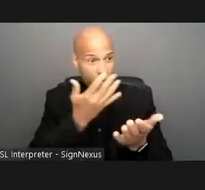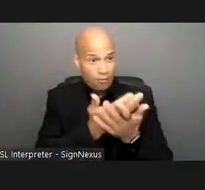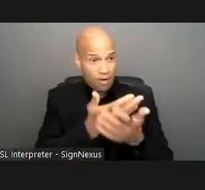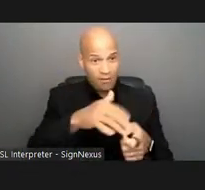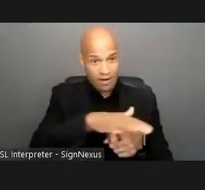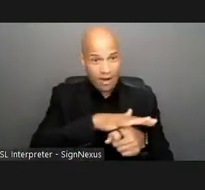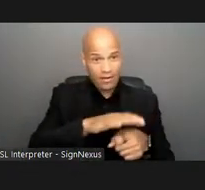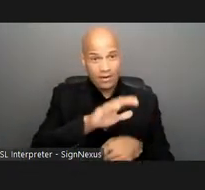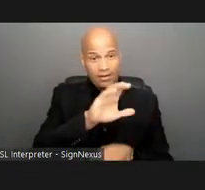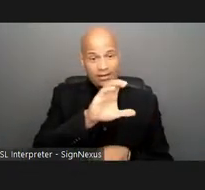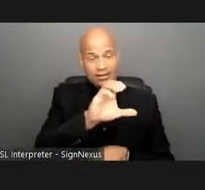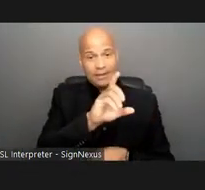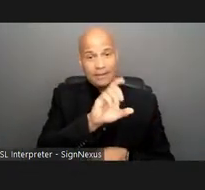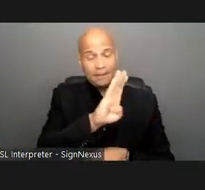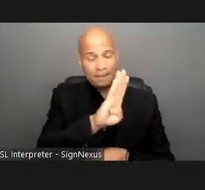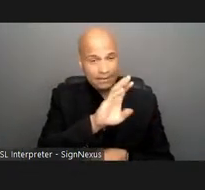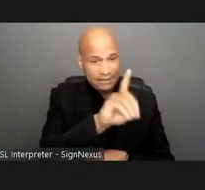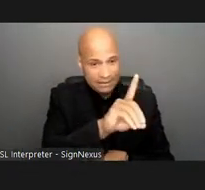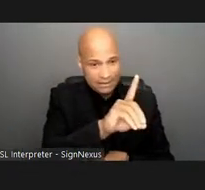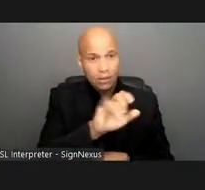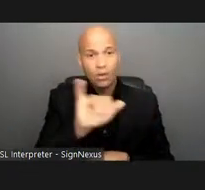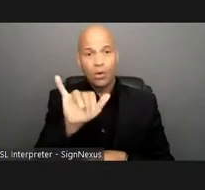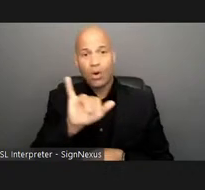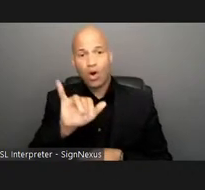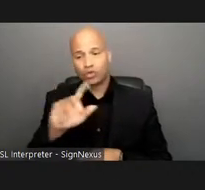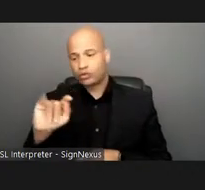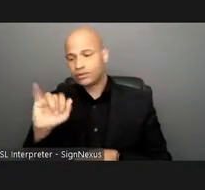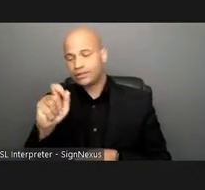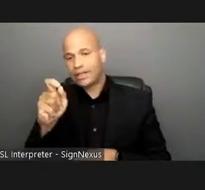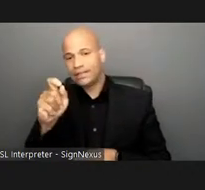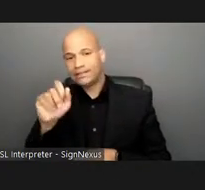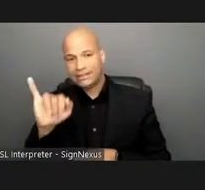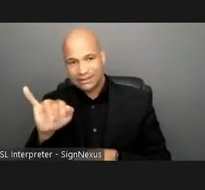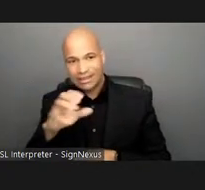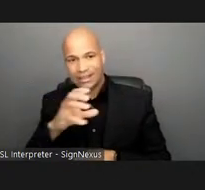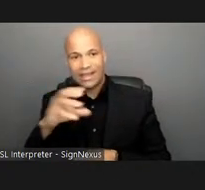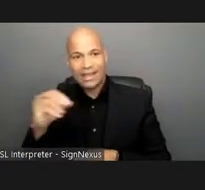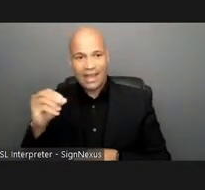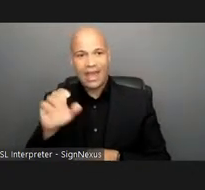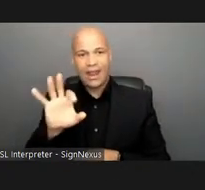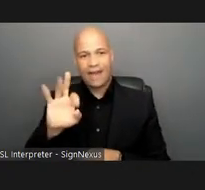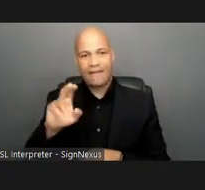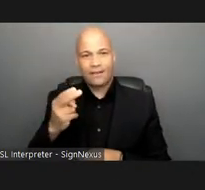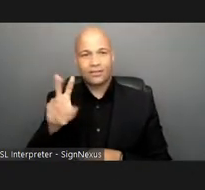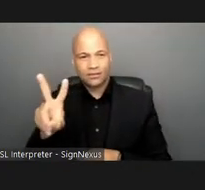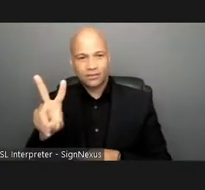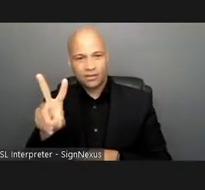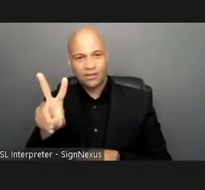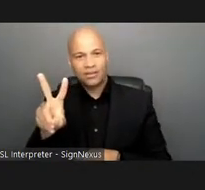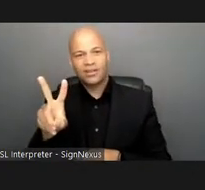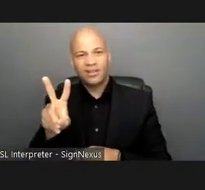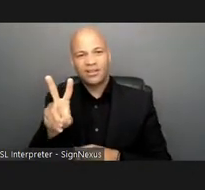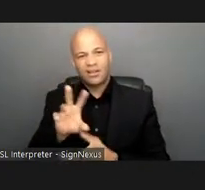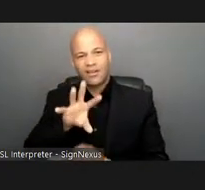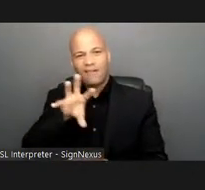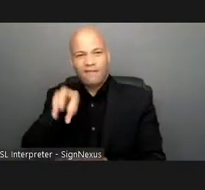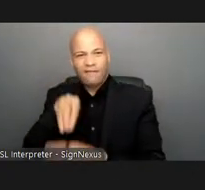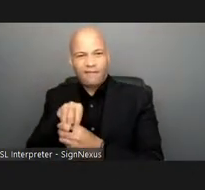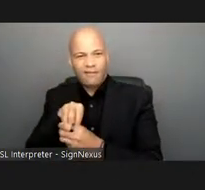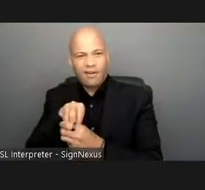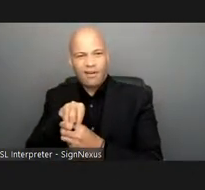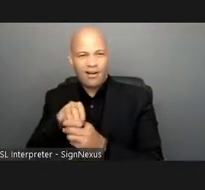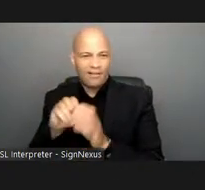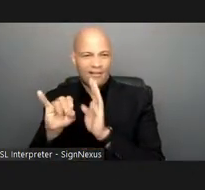district and on taxi and for higher Vehicle drivers in New York City many of whom identify as part of an environmental justice